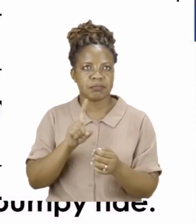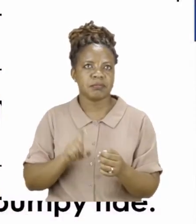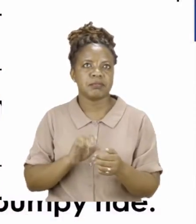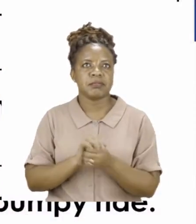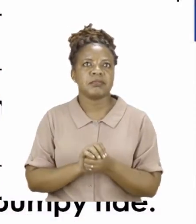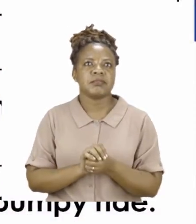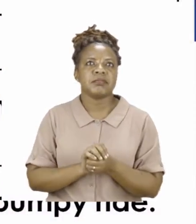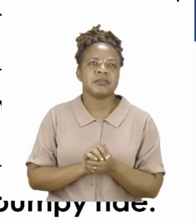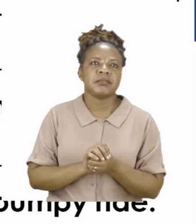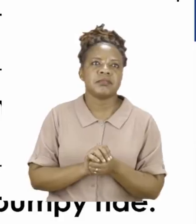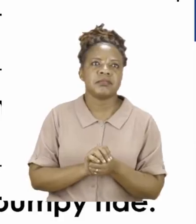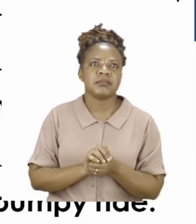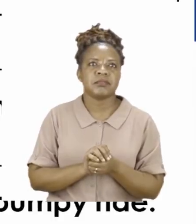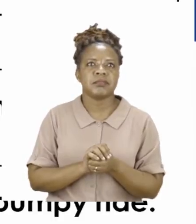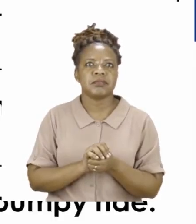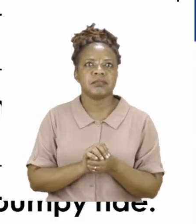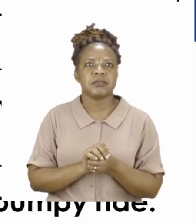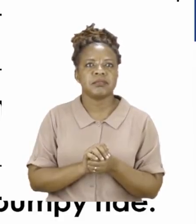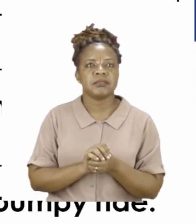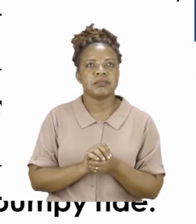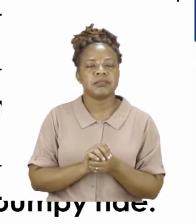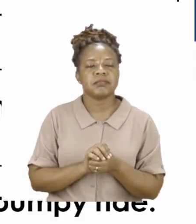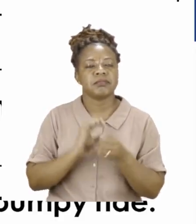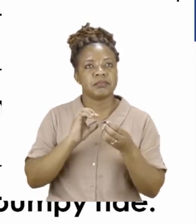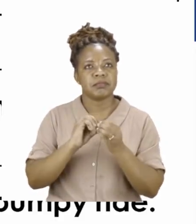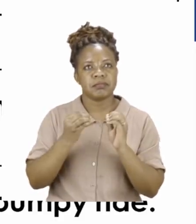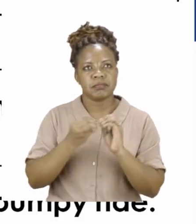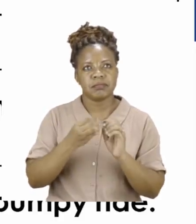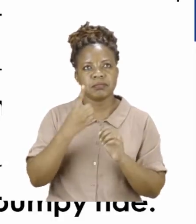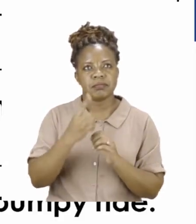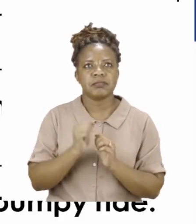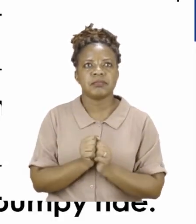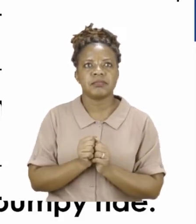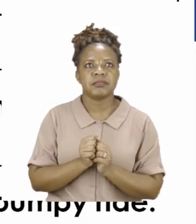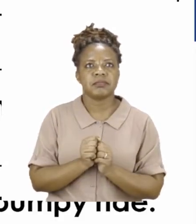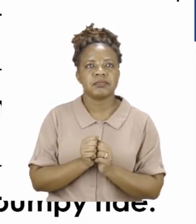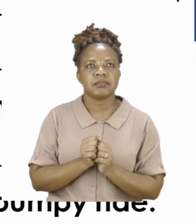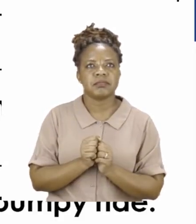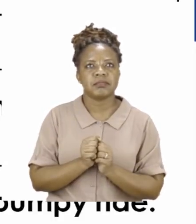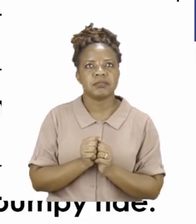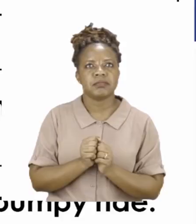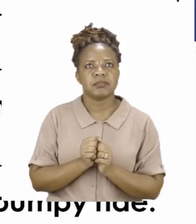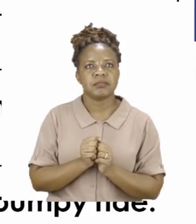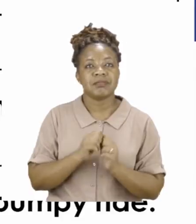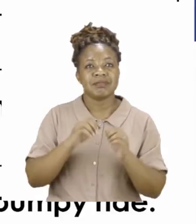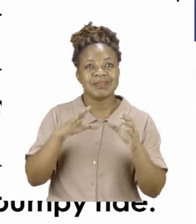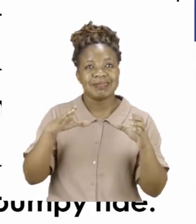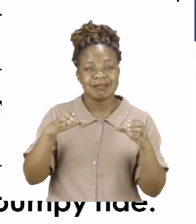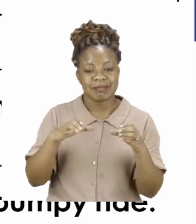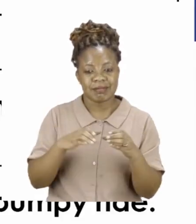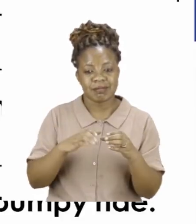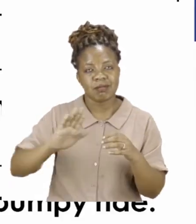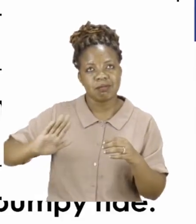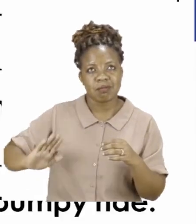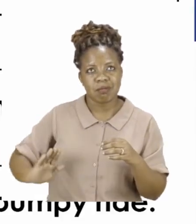Our questions are, let's read them together. Number 1, the class wants